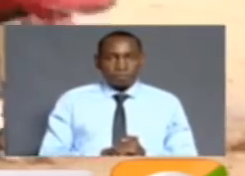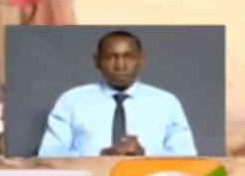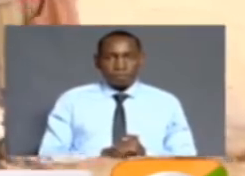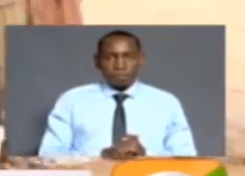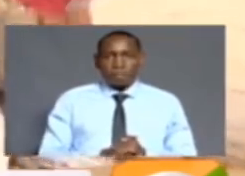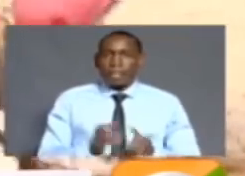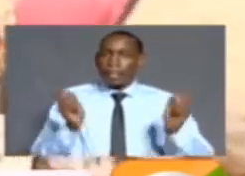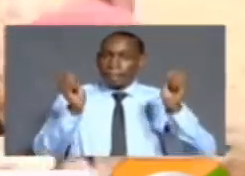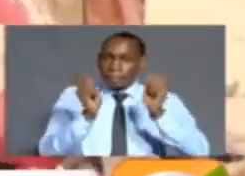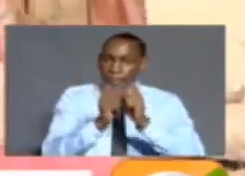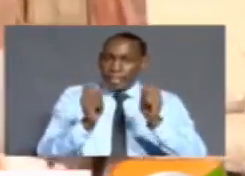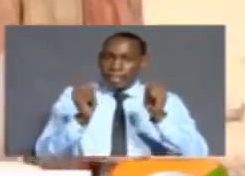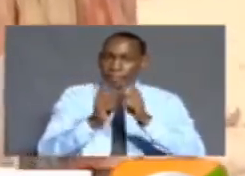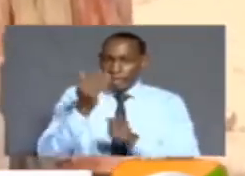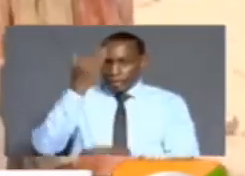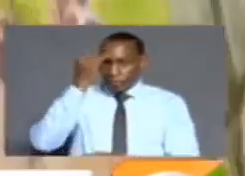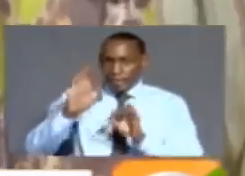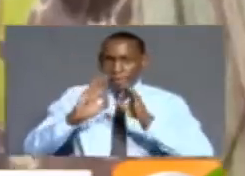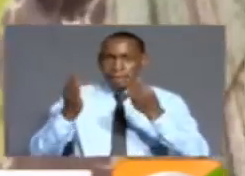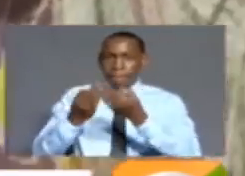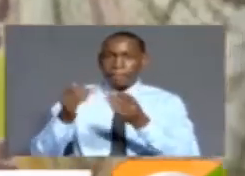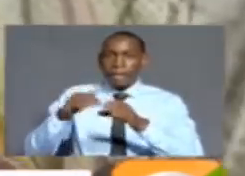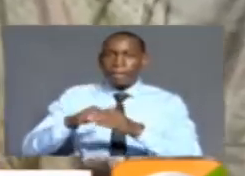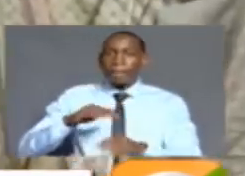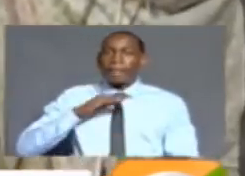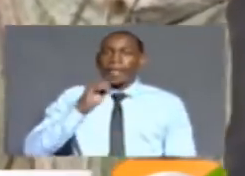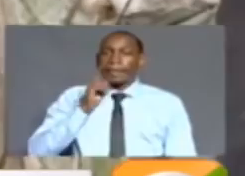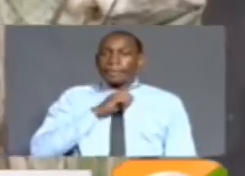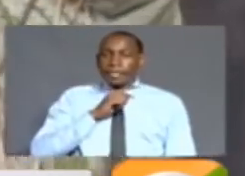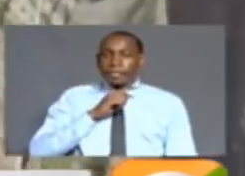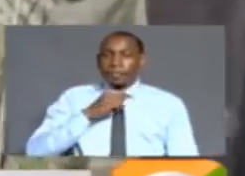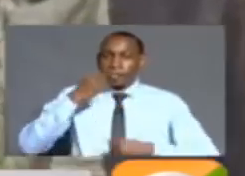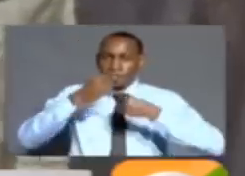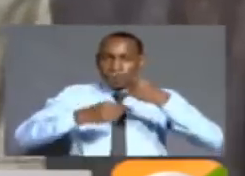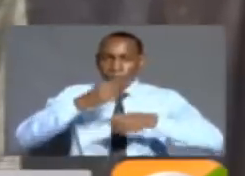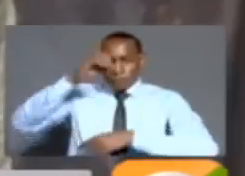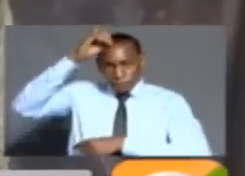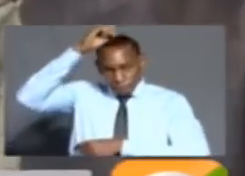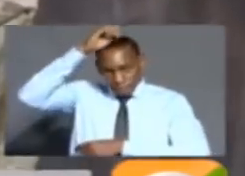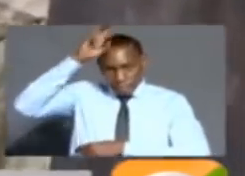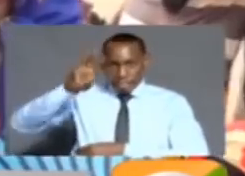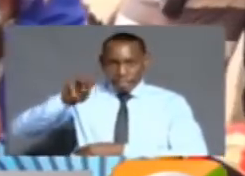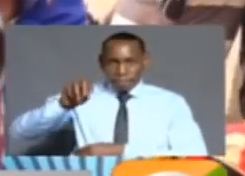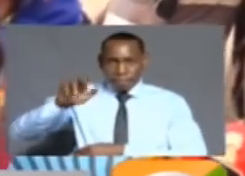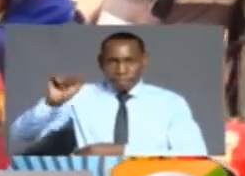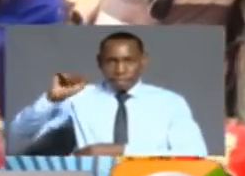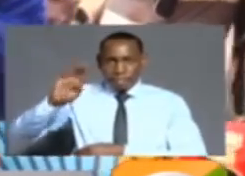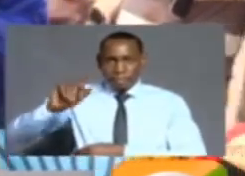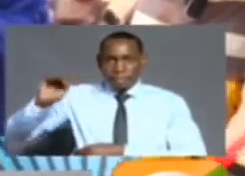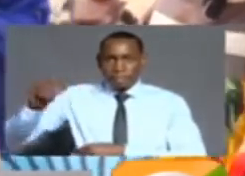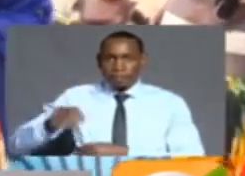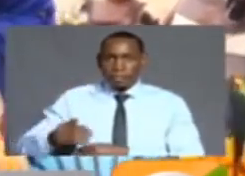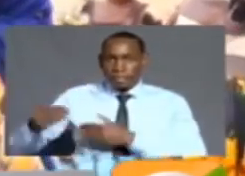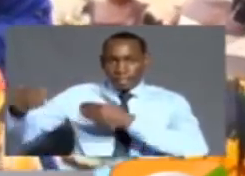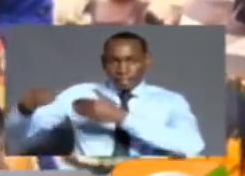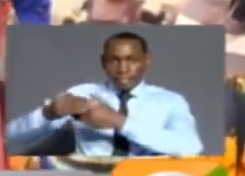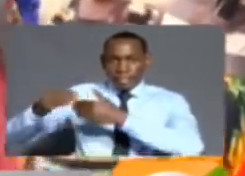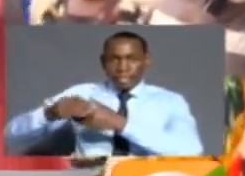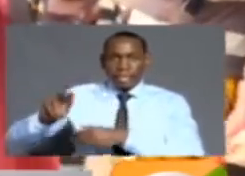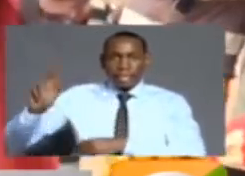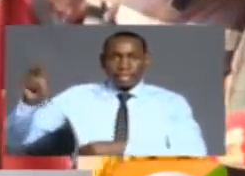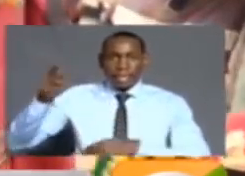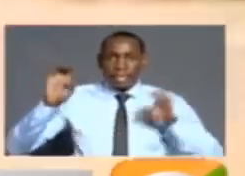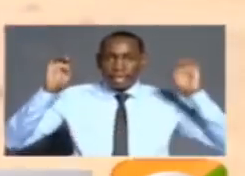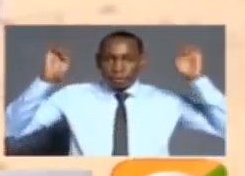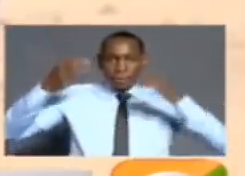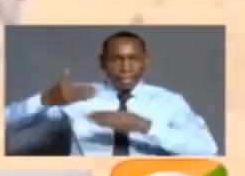Wails of pain over the loss of a loved one rent the morning air in Forole village, Marsabit County, which is just a few kilometers off the